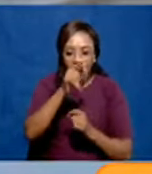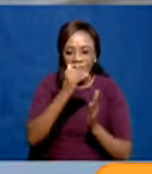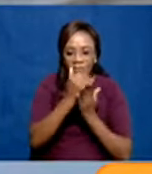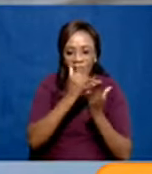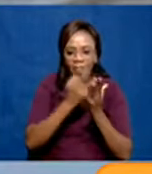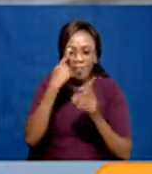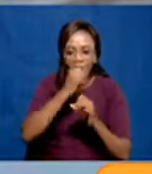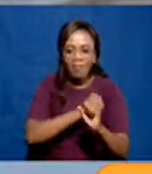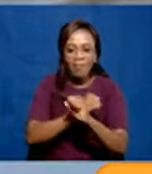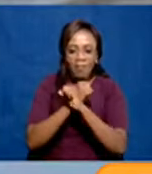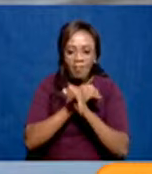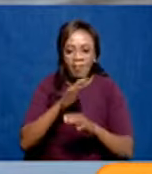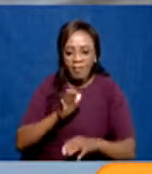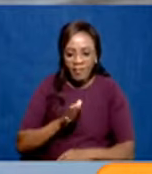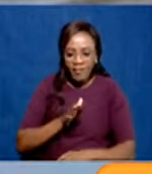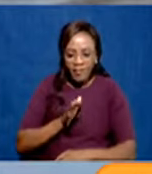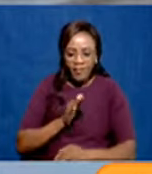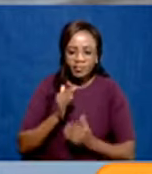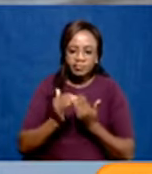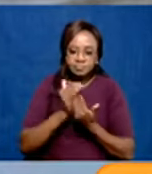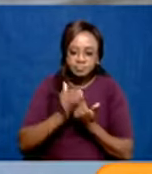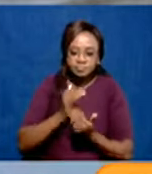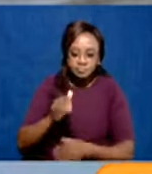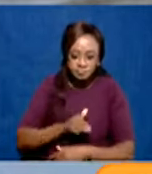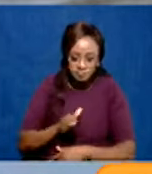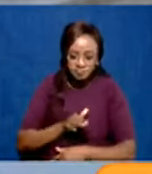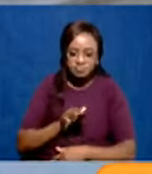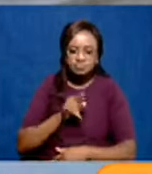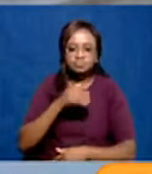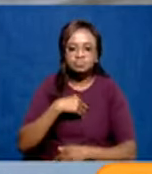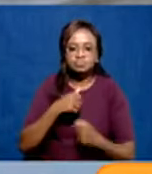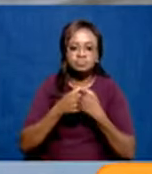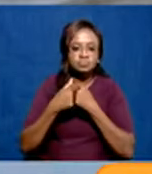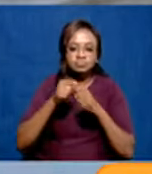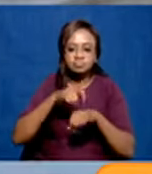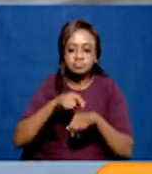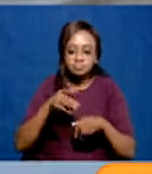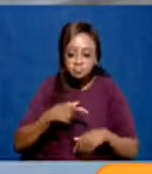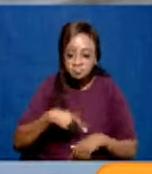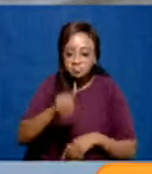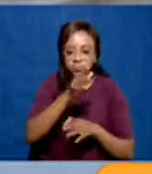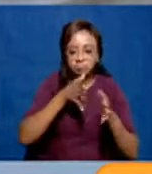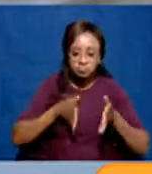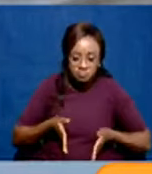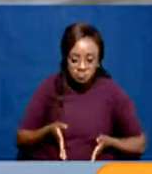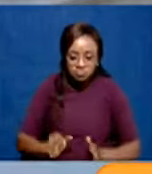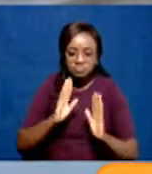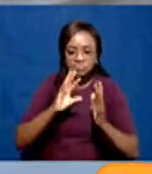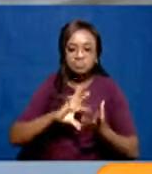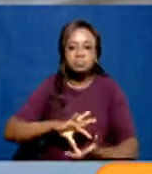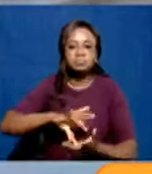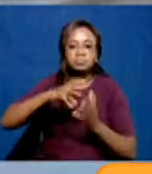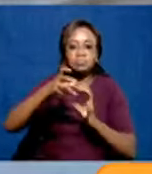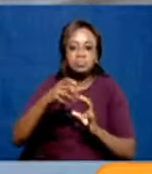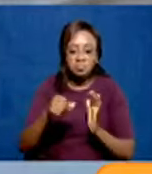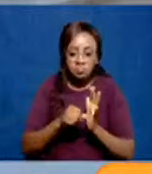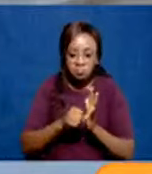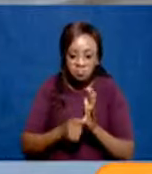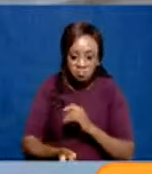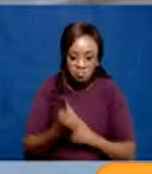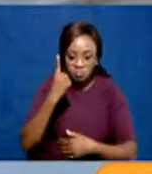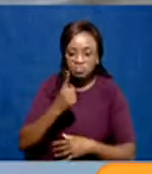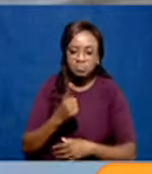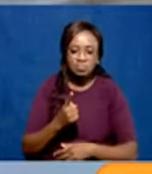program, there was a challenge in dealing, for example, with complications in maternity. NHIF used to pay for delivery, but when